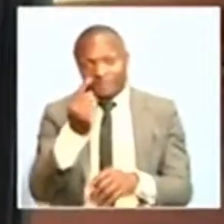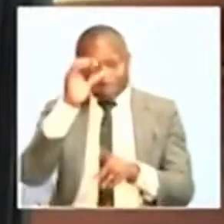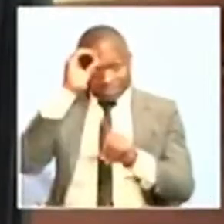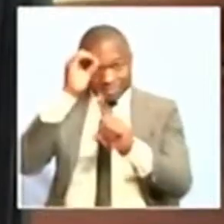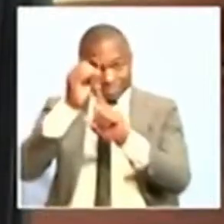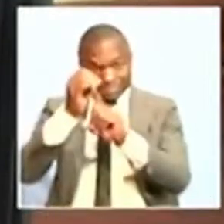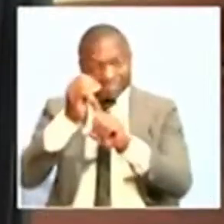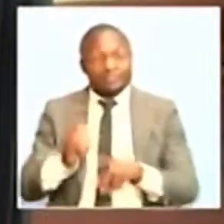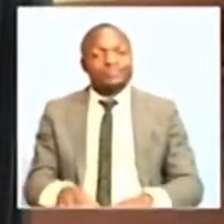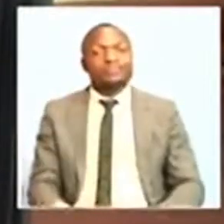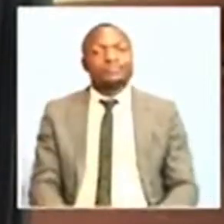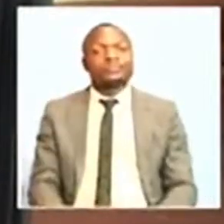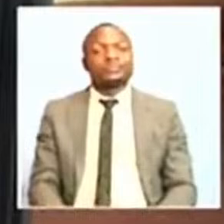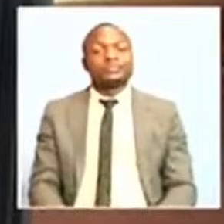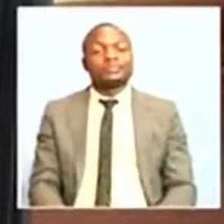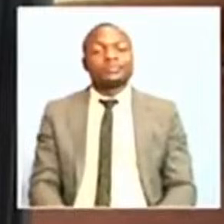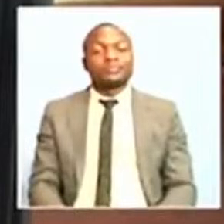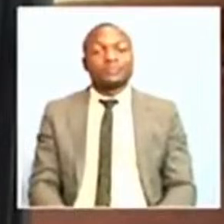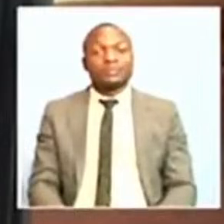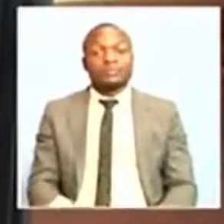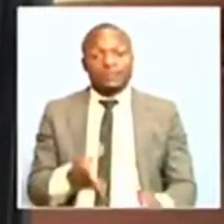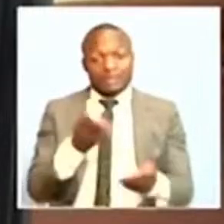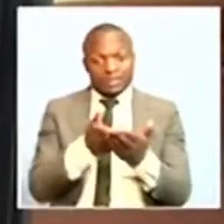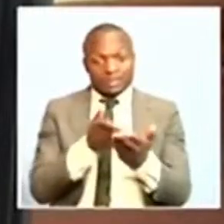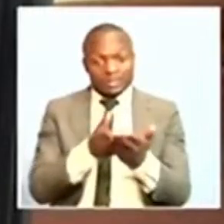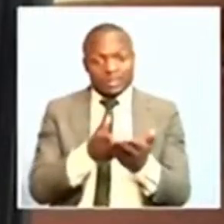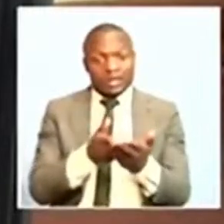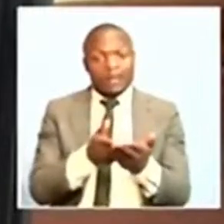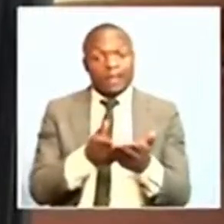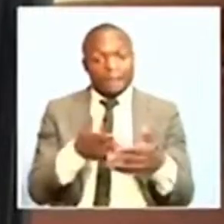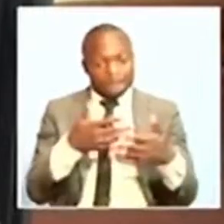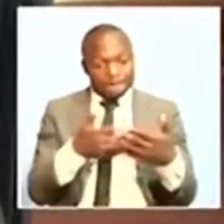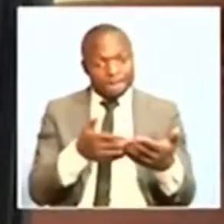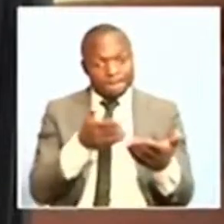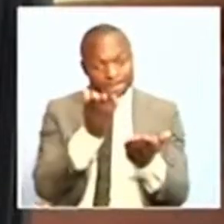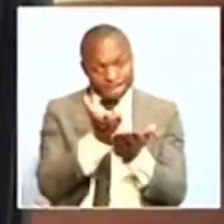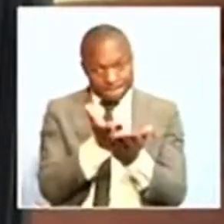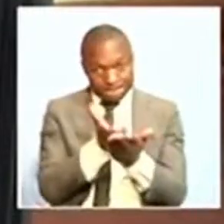object, the circular is explicit in stating that